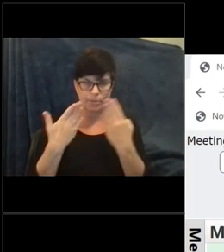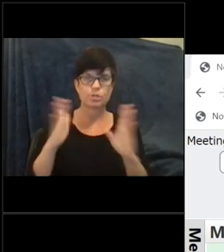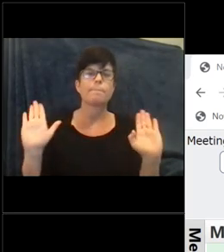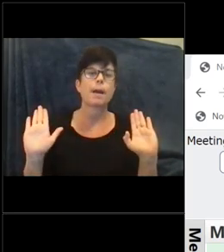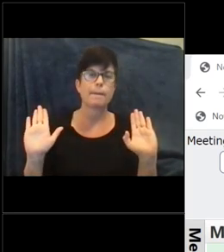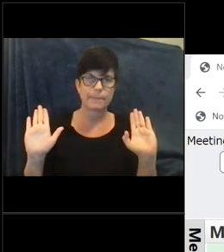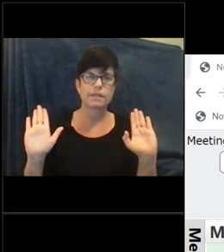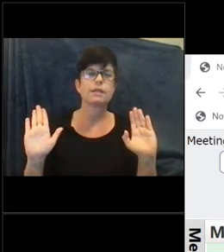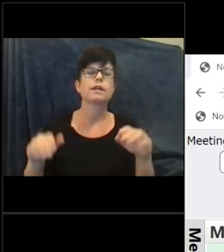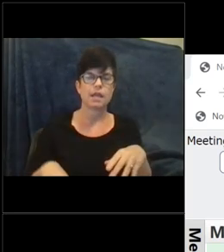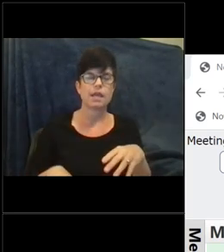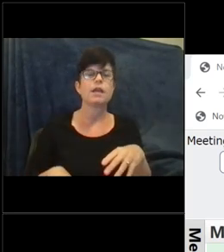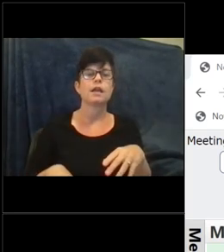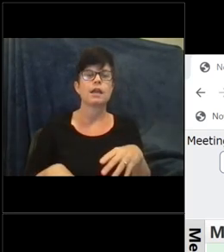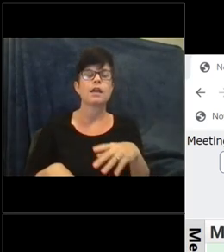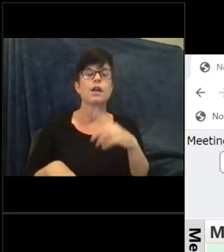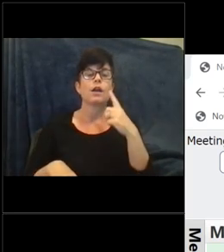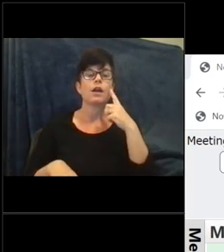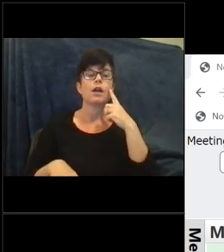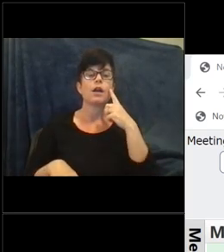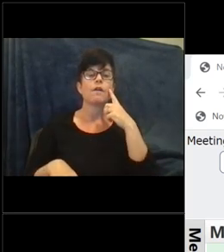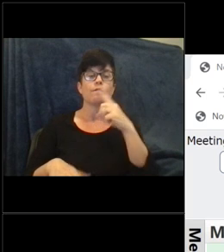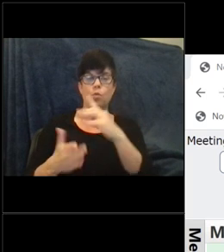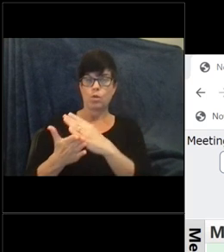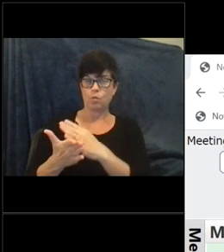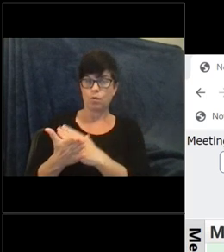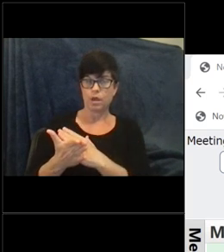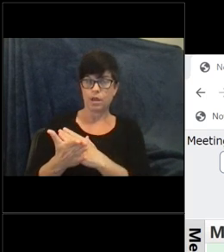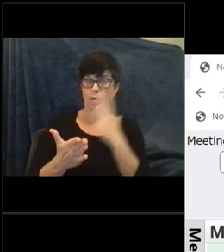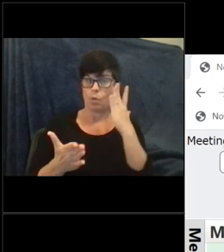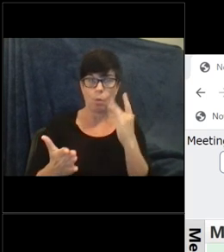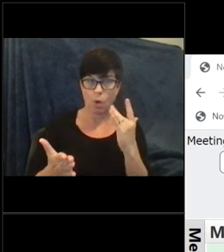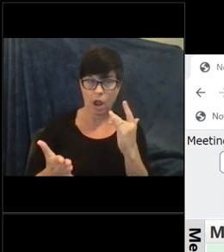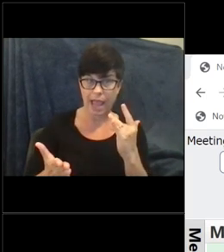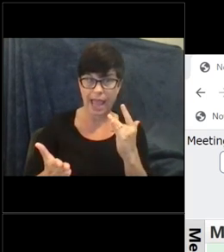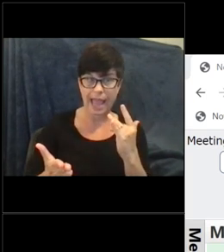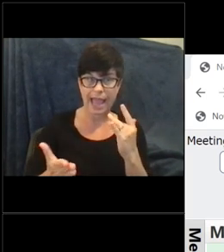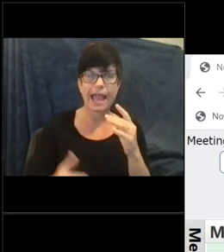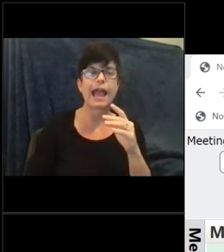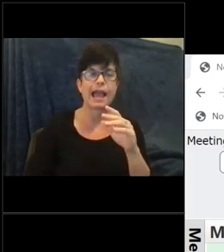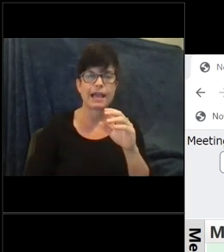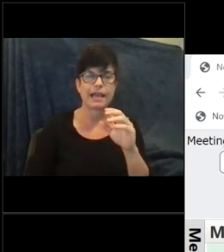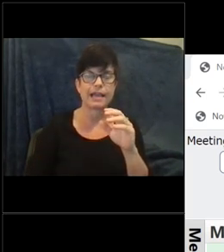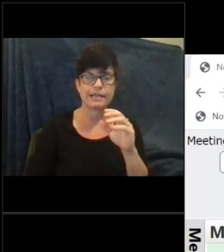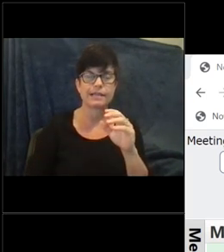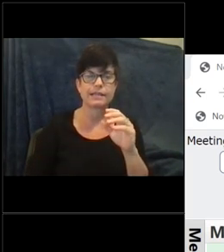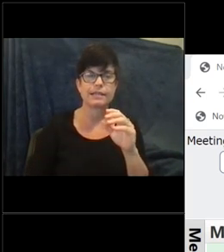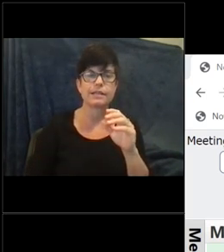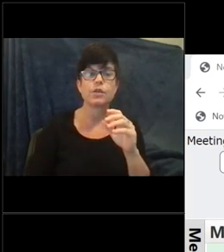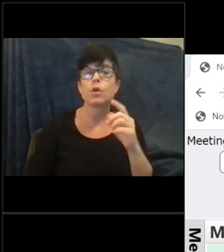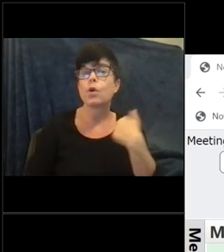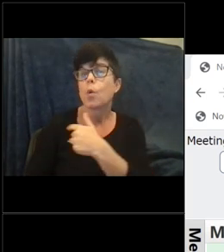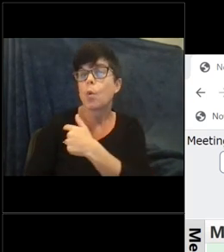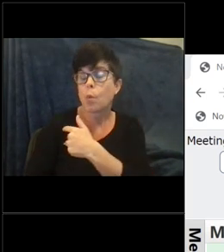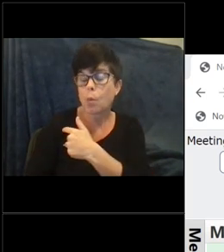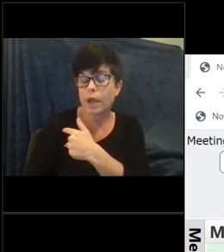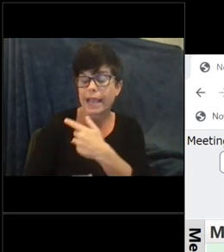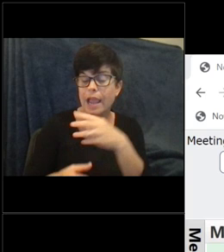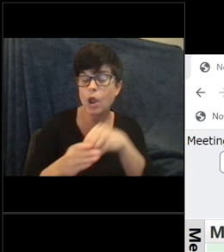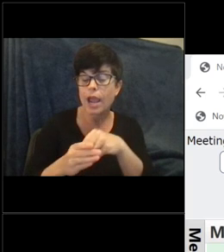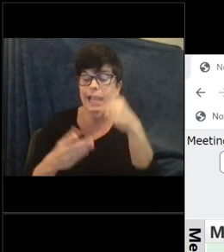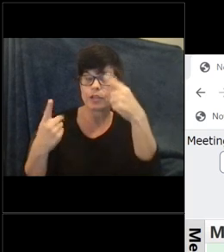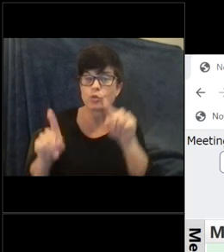the record. This item is before you because we've entered into a DIFA, a direct incentive funding agreement with